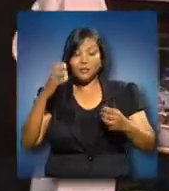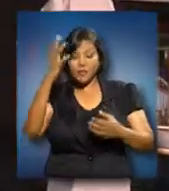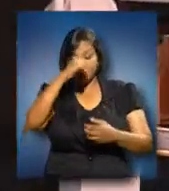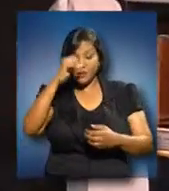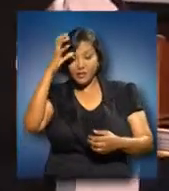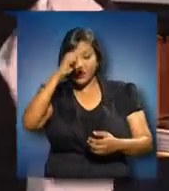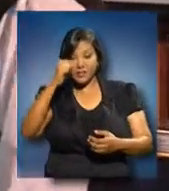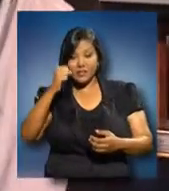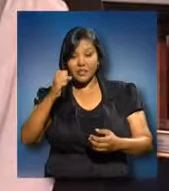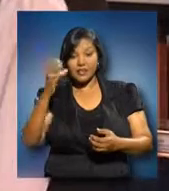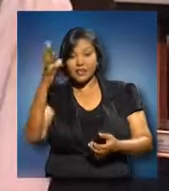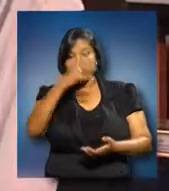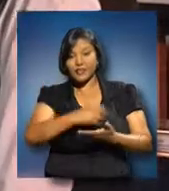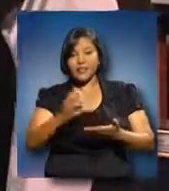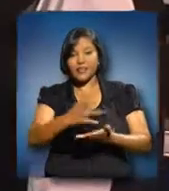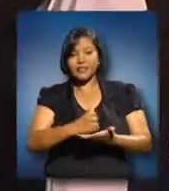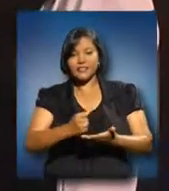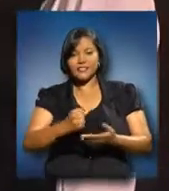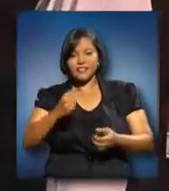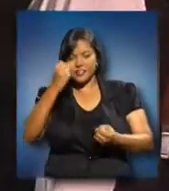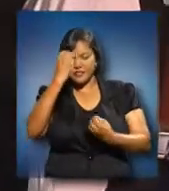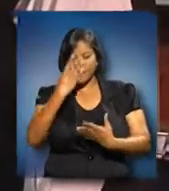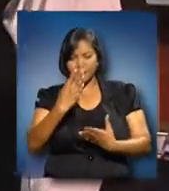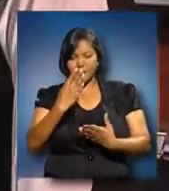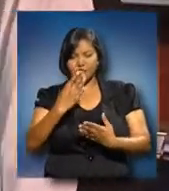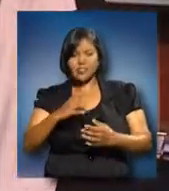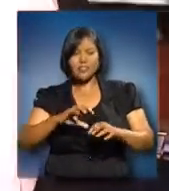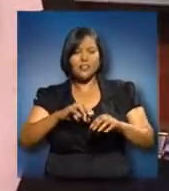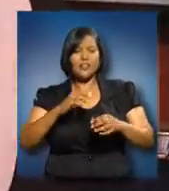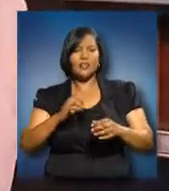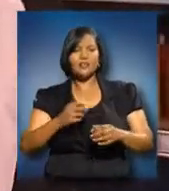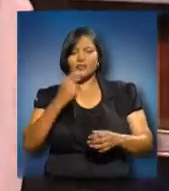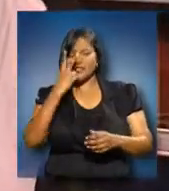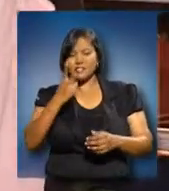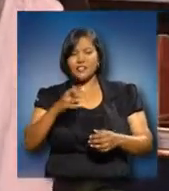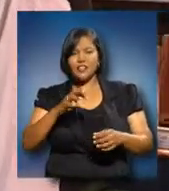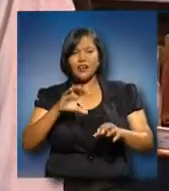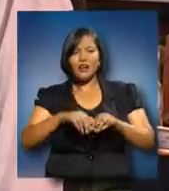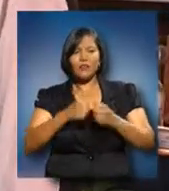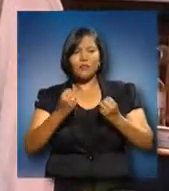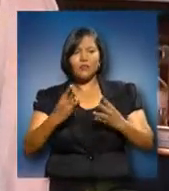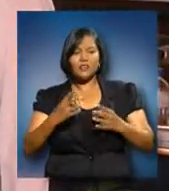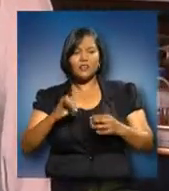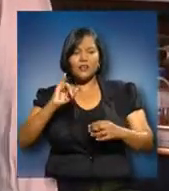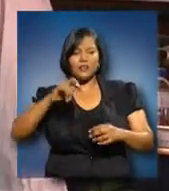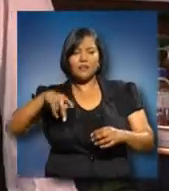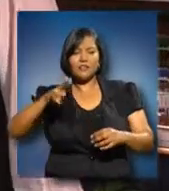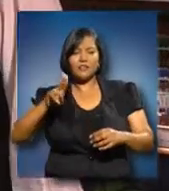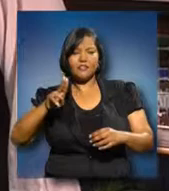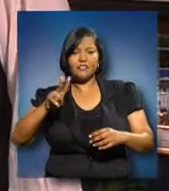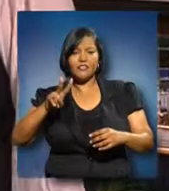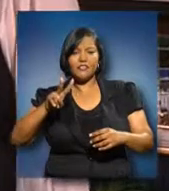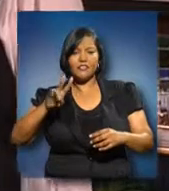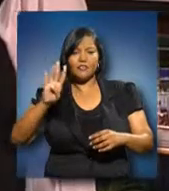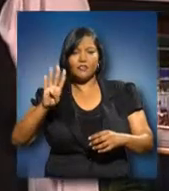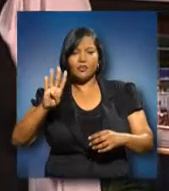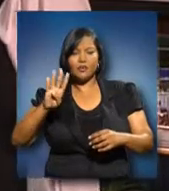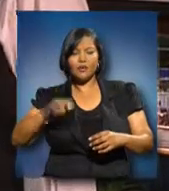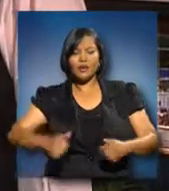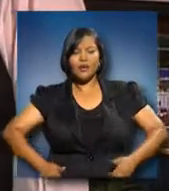One of the experiments that we run is how many IPv4 addresses does each attendee